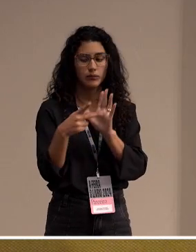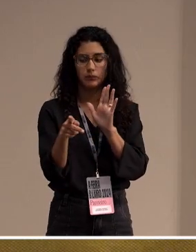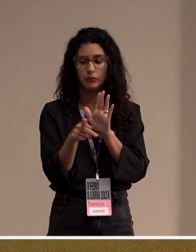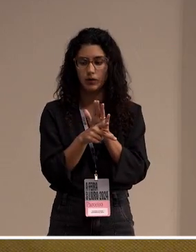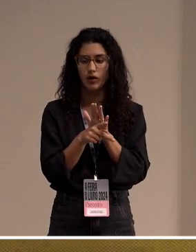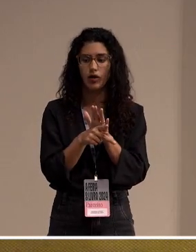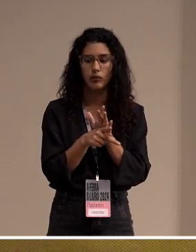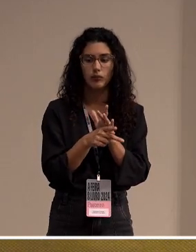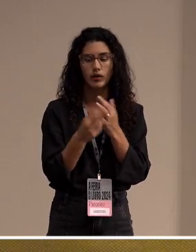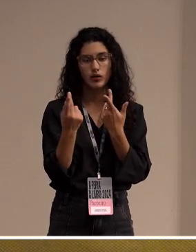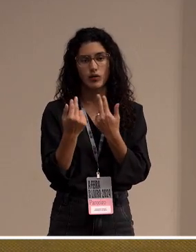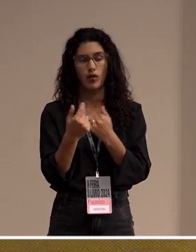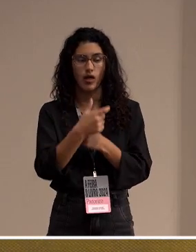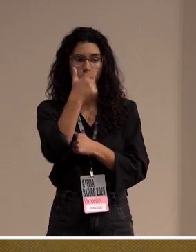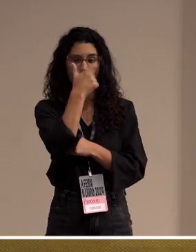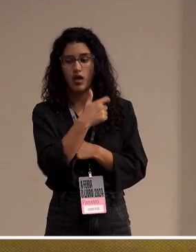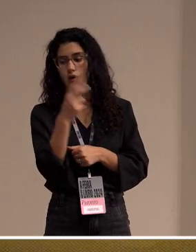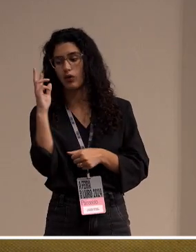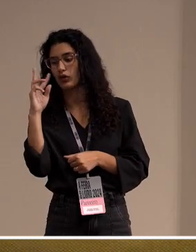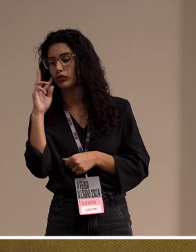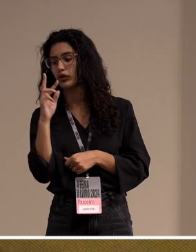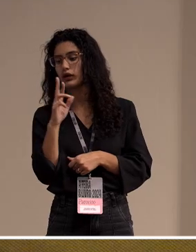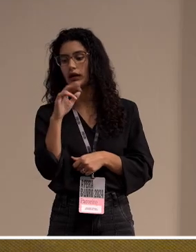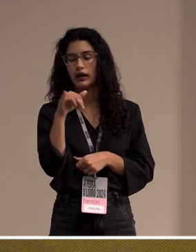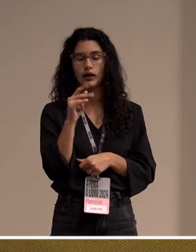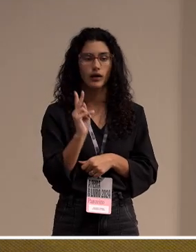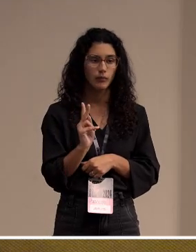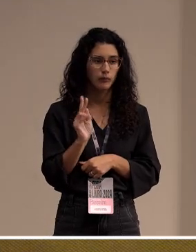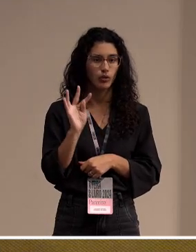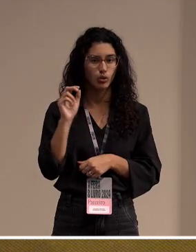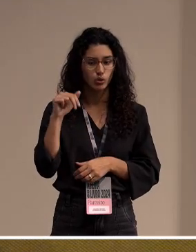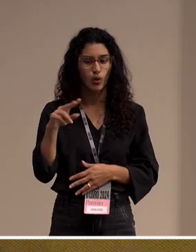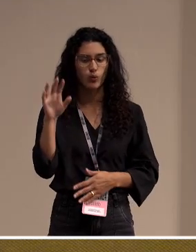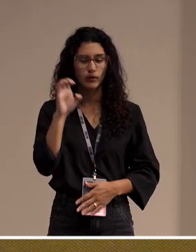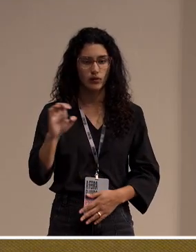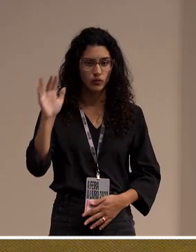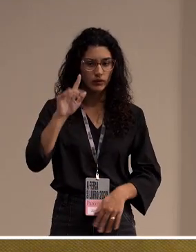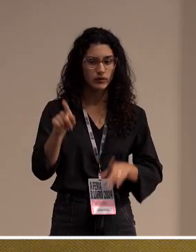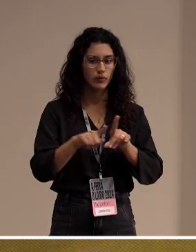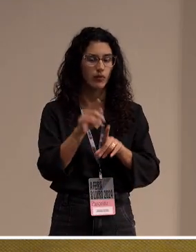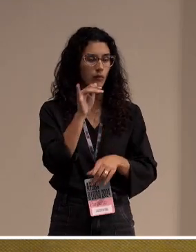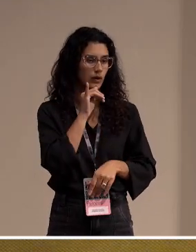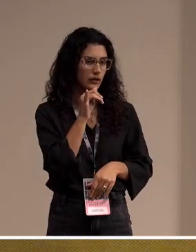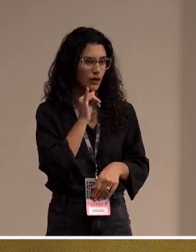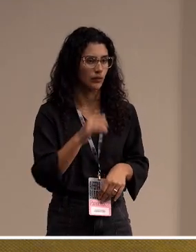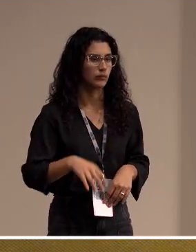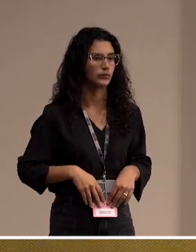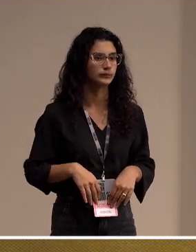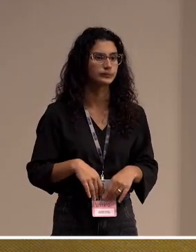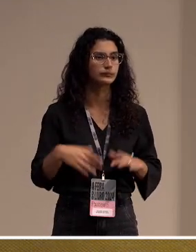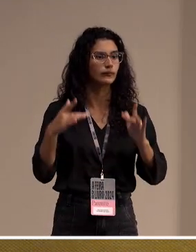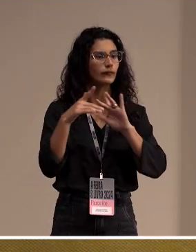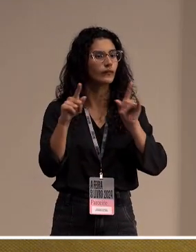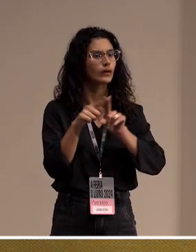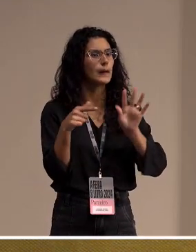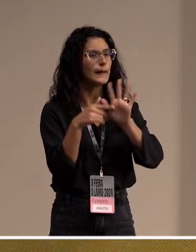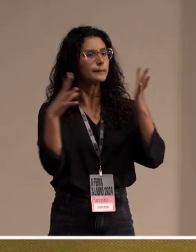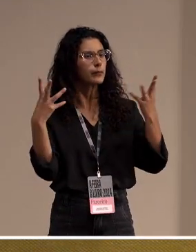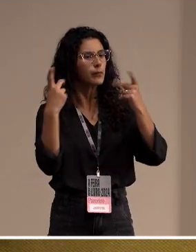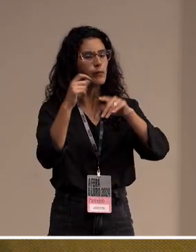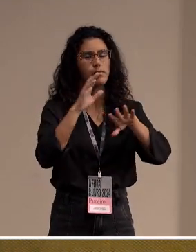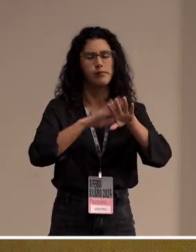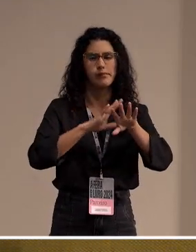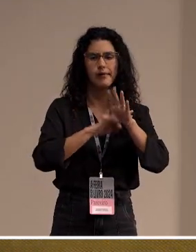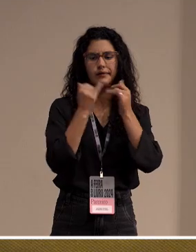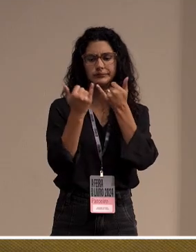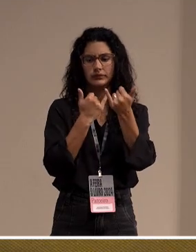Tubman in the United States, the amazing things that she did, they sound like fantasy stories.